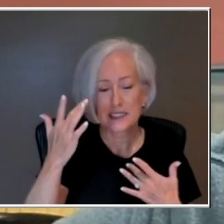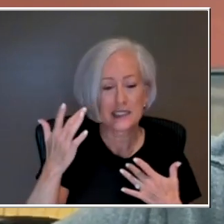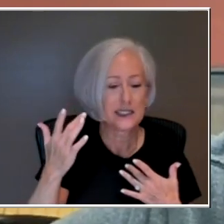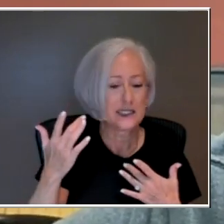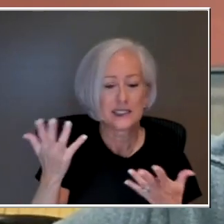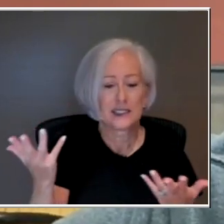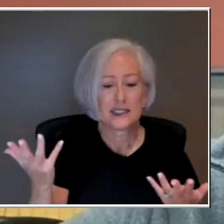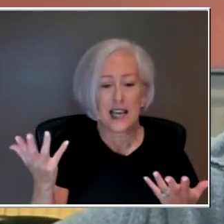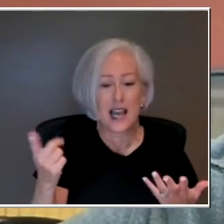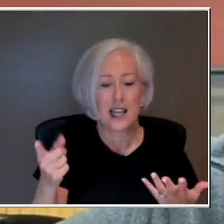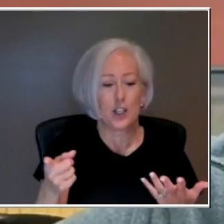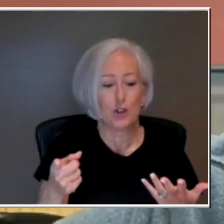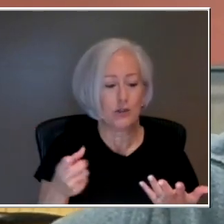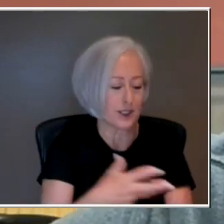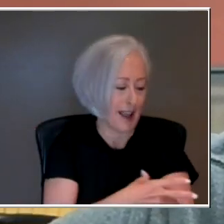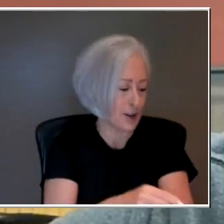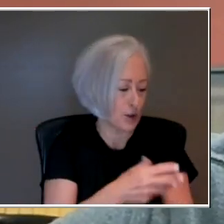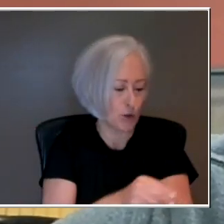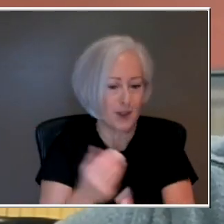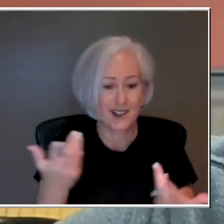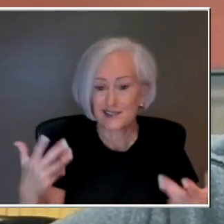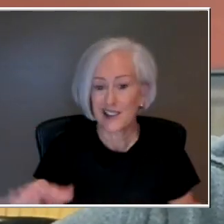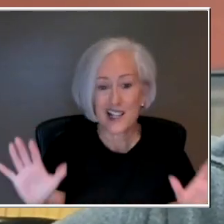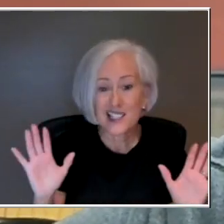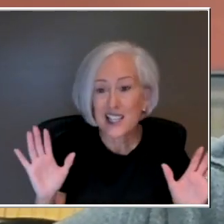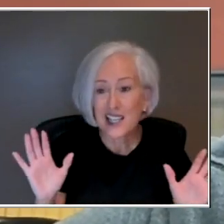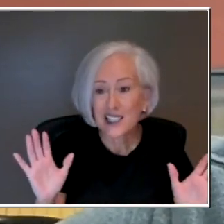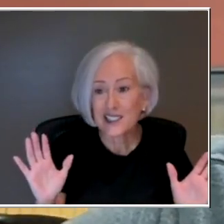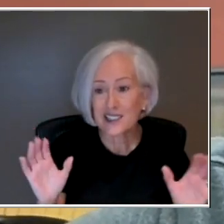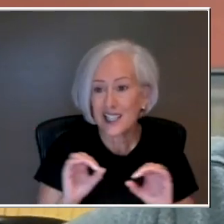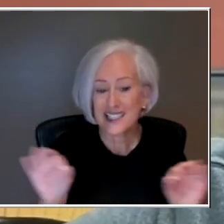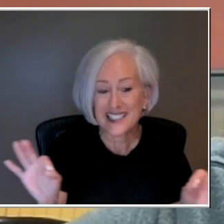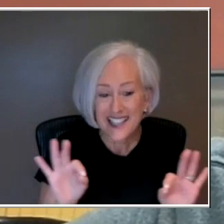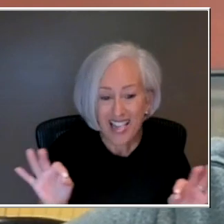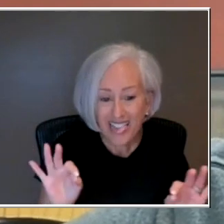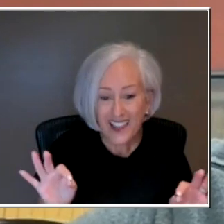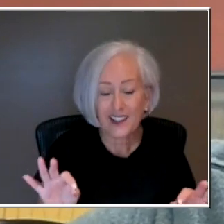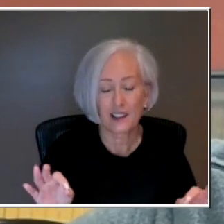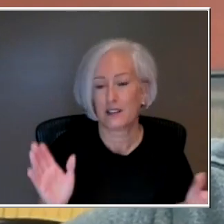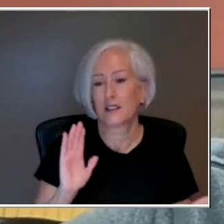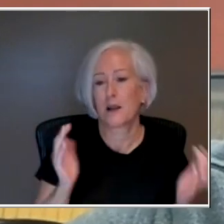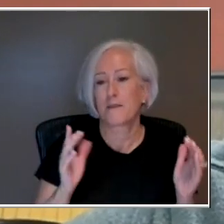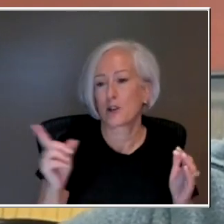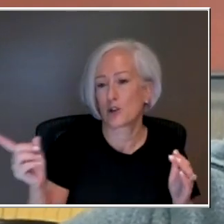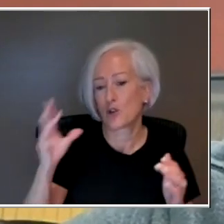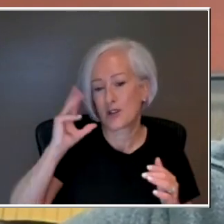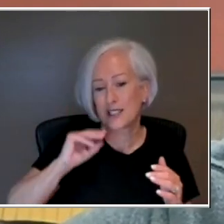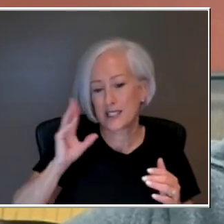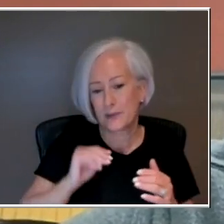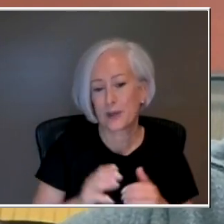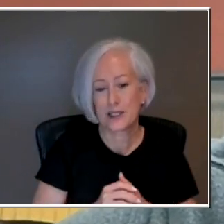get some blood taken. It's nothing for me compared to what she had to go through. So,